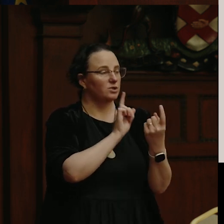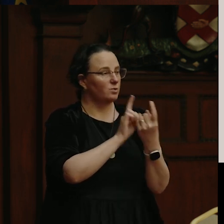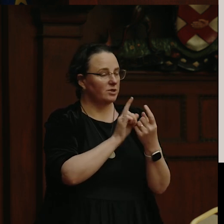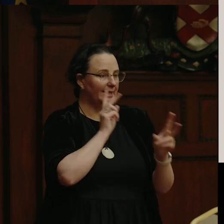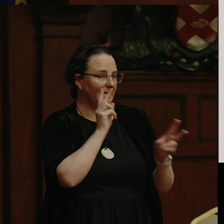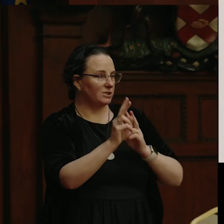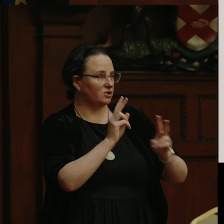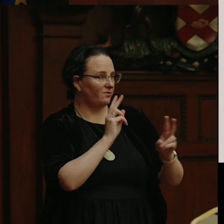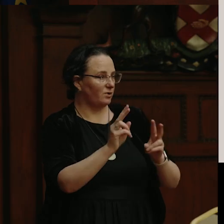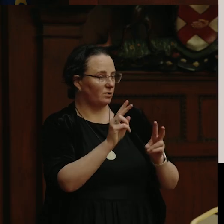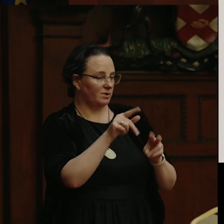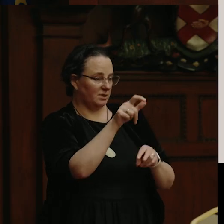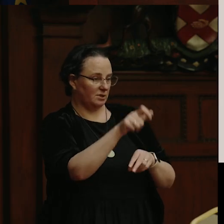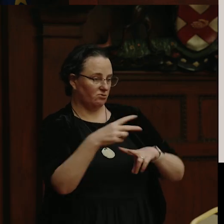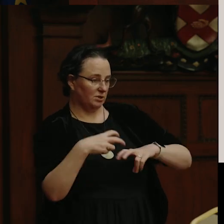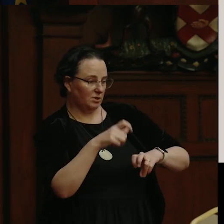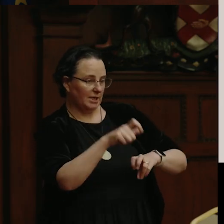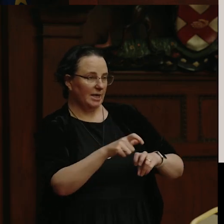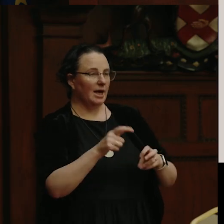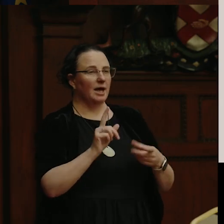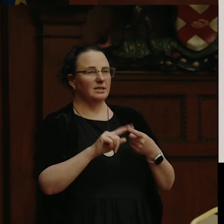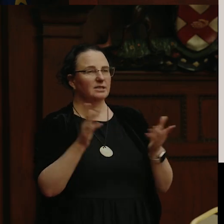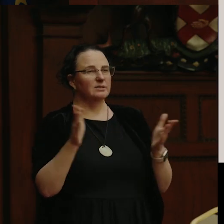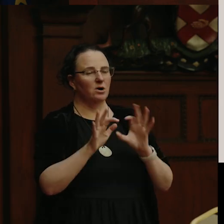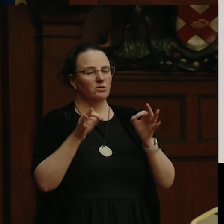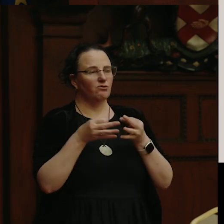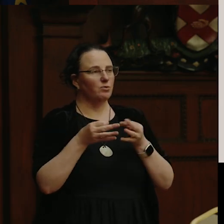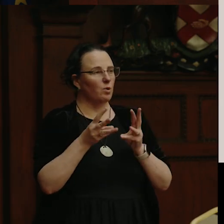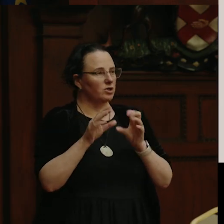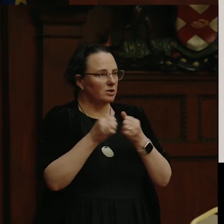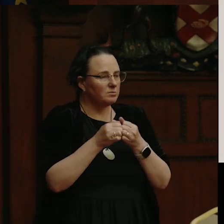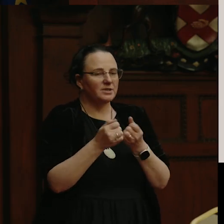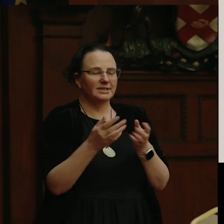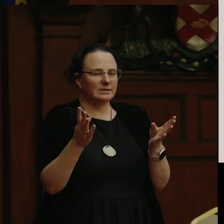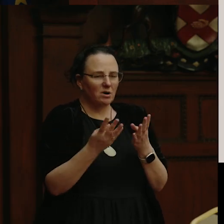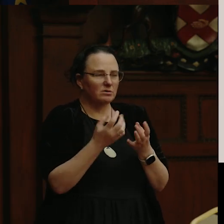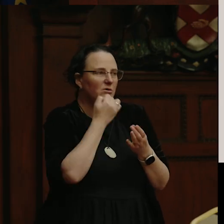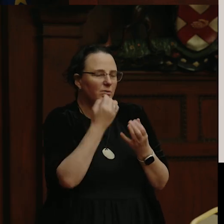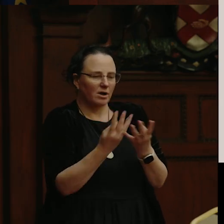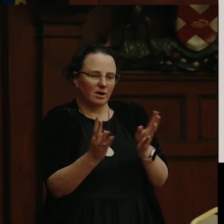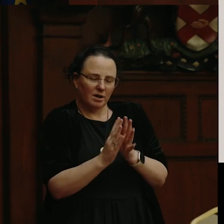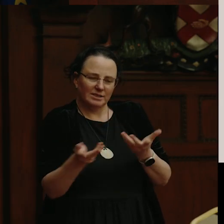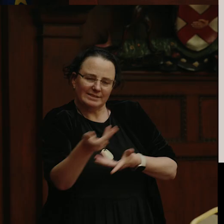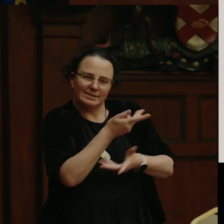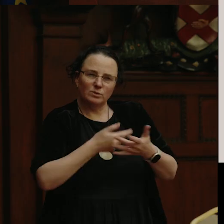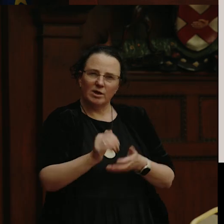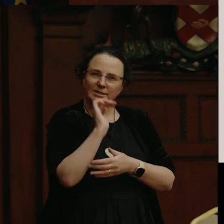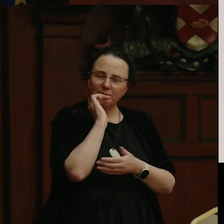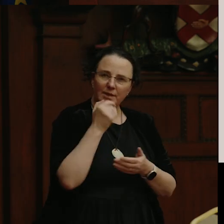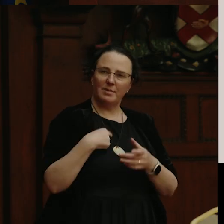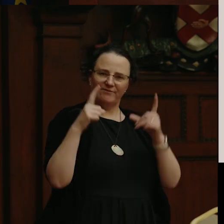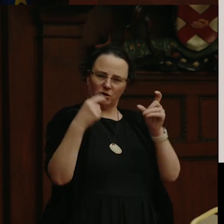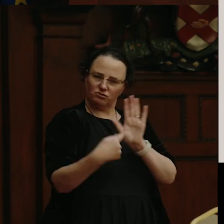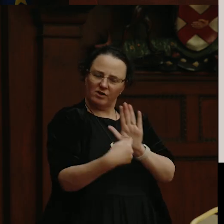researcher. And following that, then they took part in small group workshops where they shared stories and they reflected on the meaning behind their